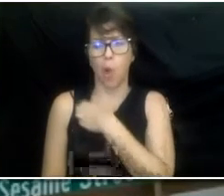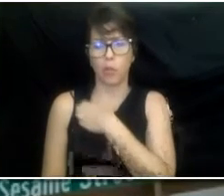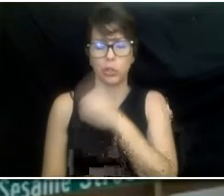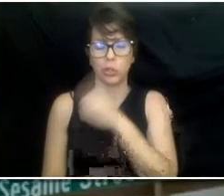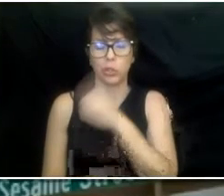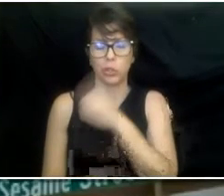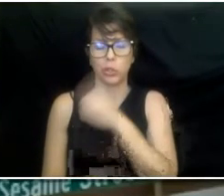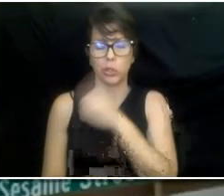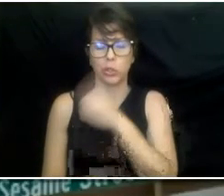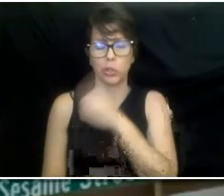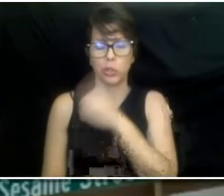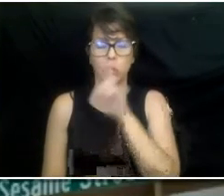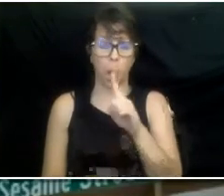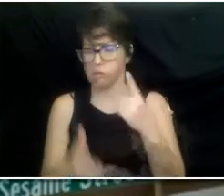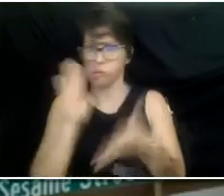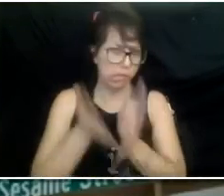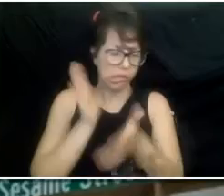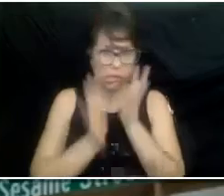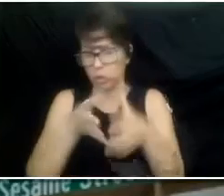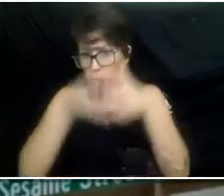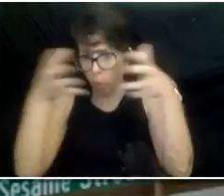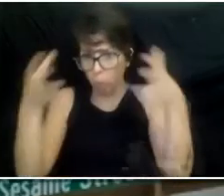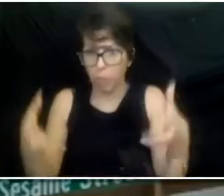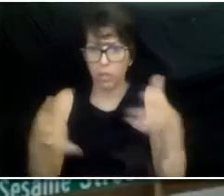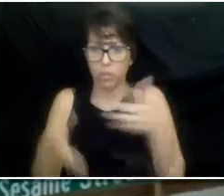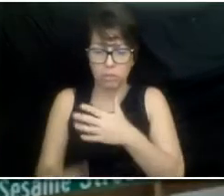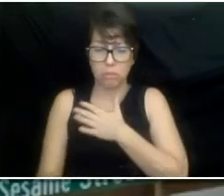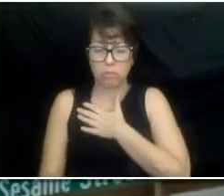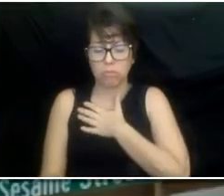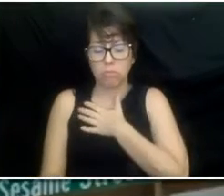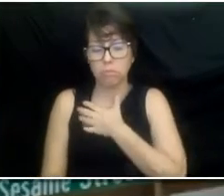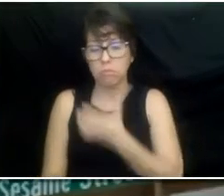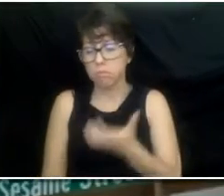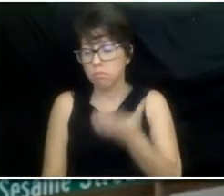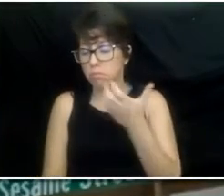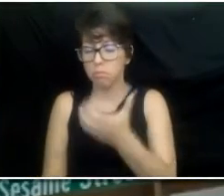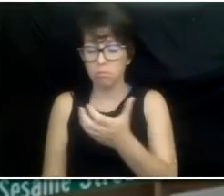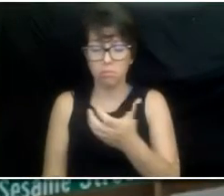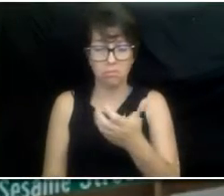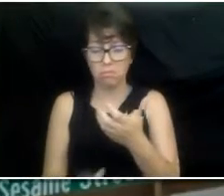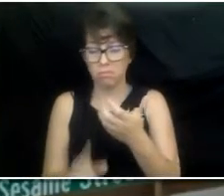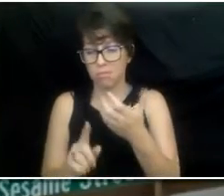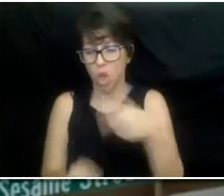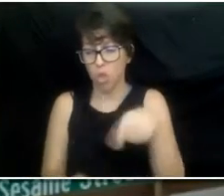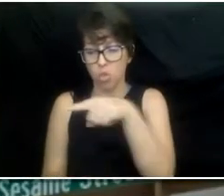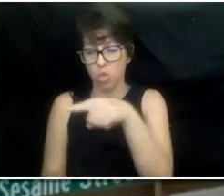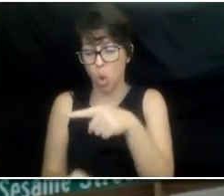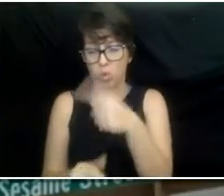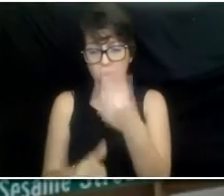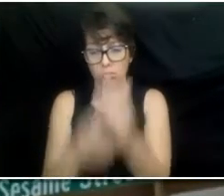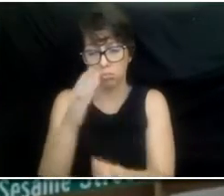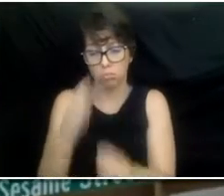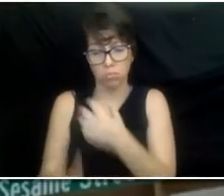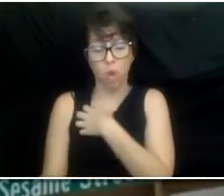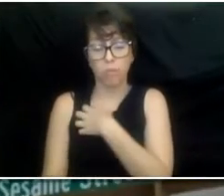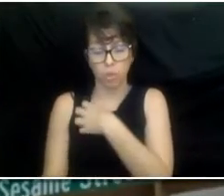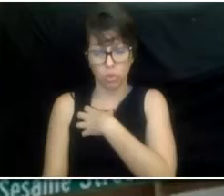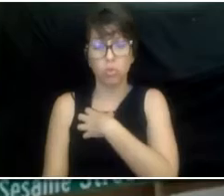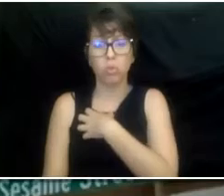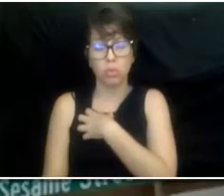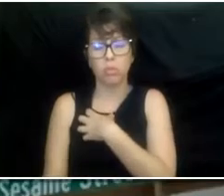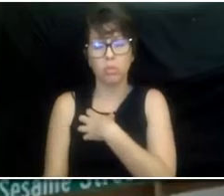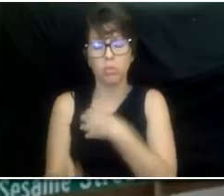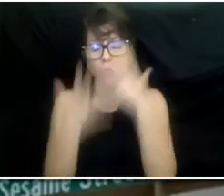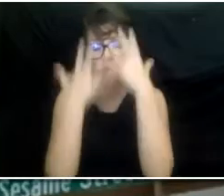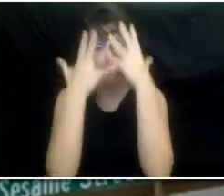now as they go to someone's door but I know there's language that they could be using to